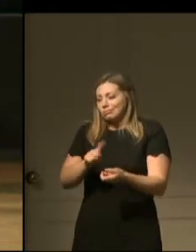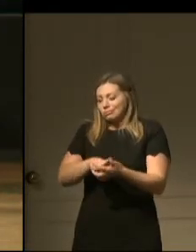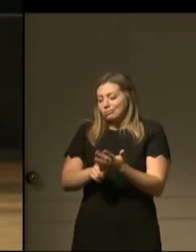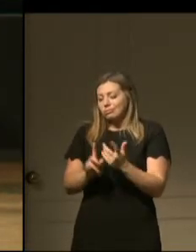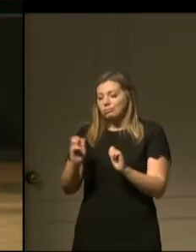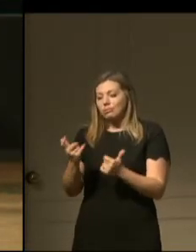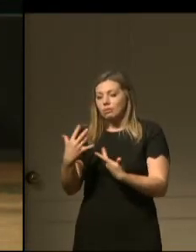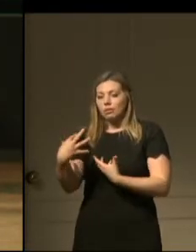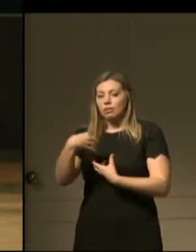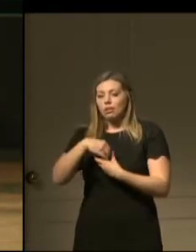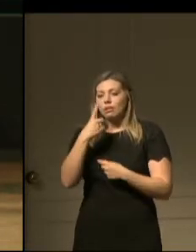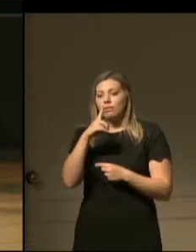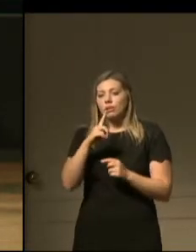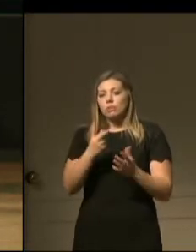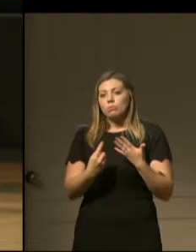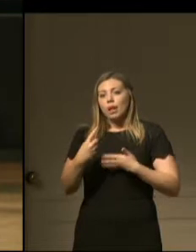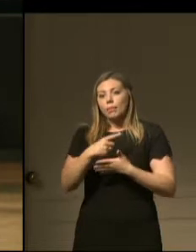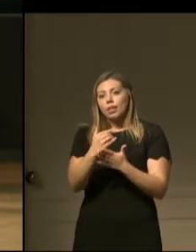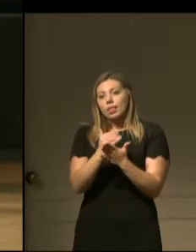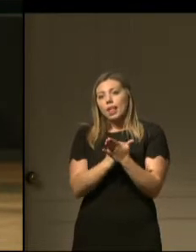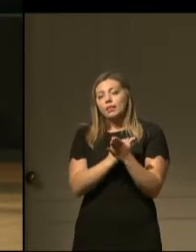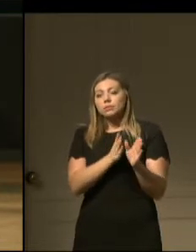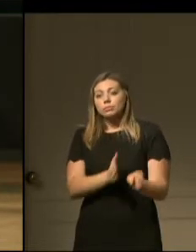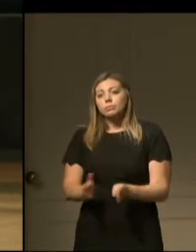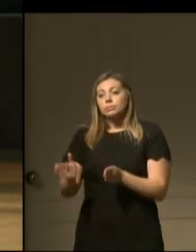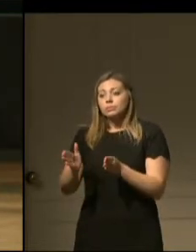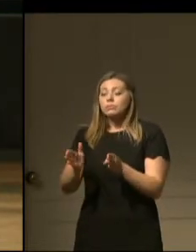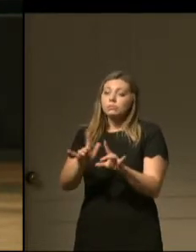primary lesson plans. And then you've also got